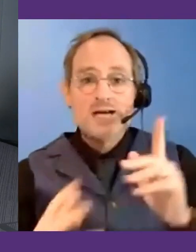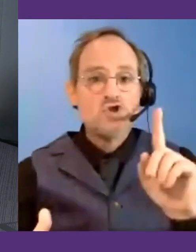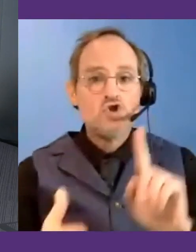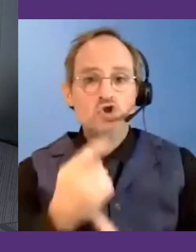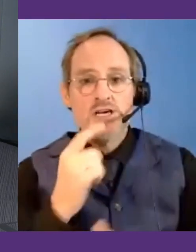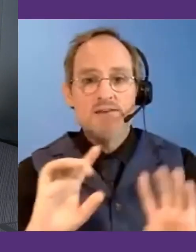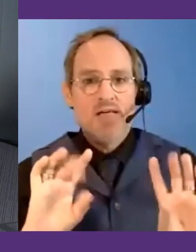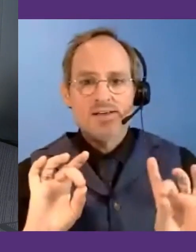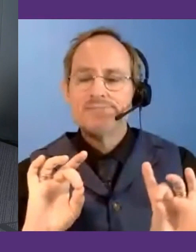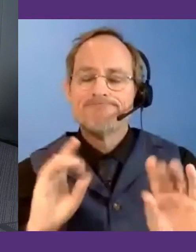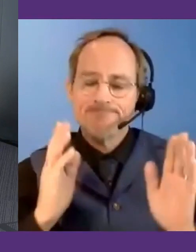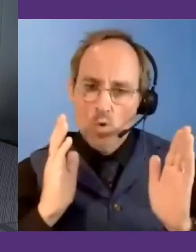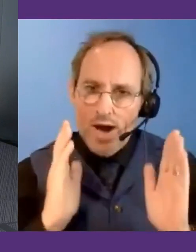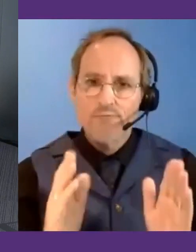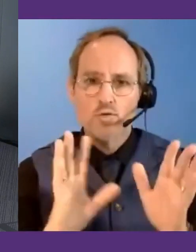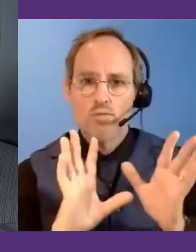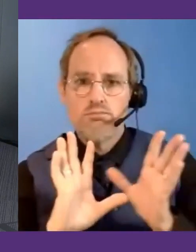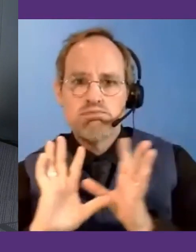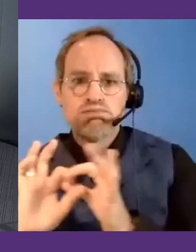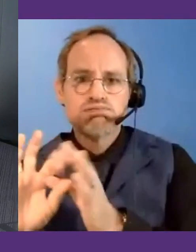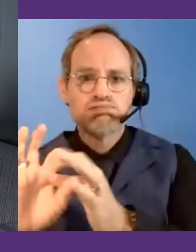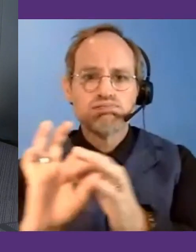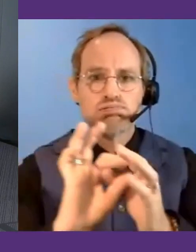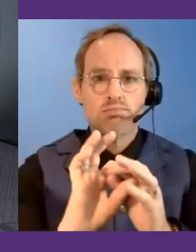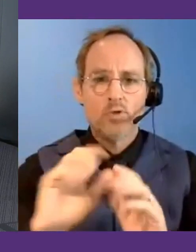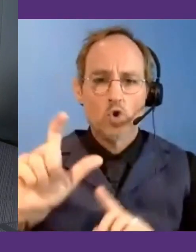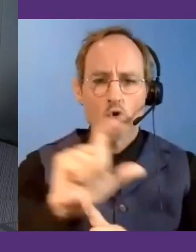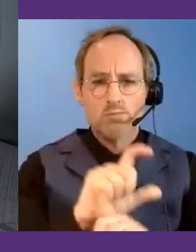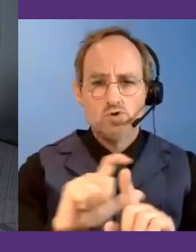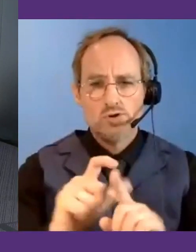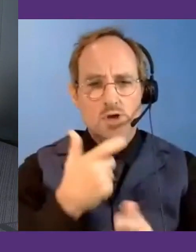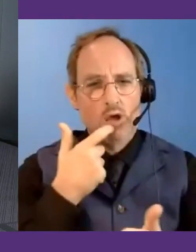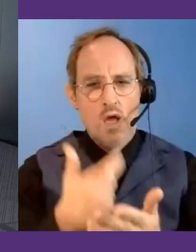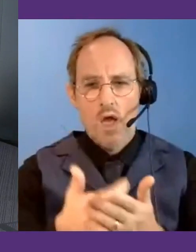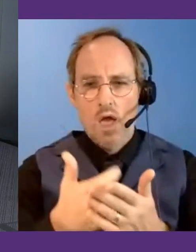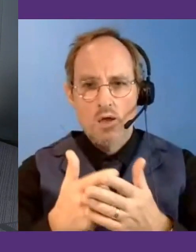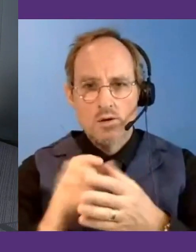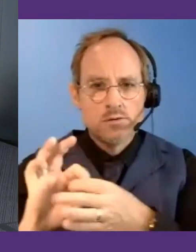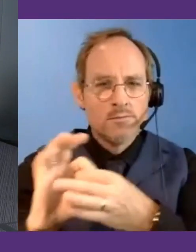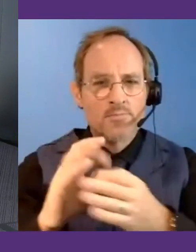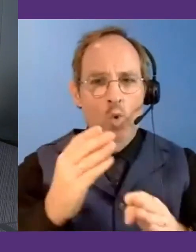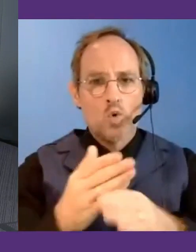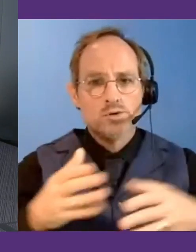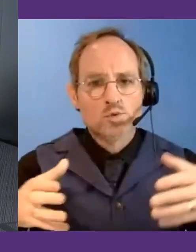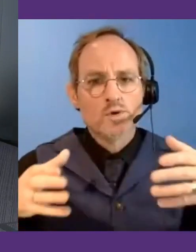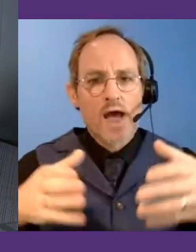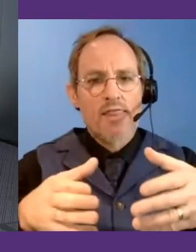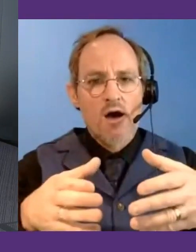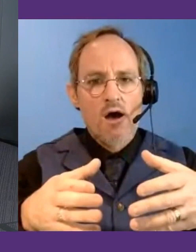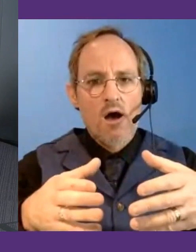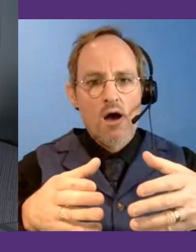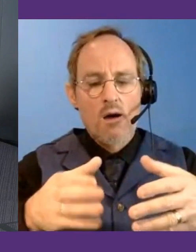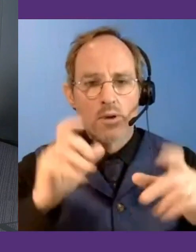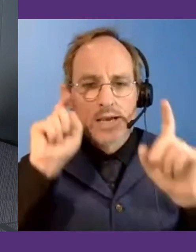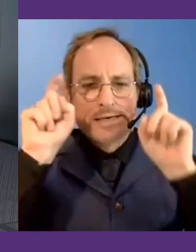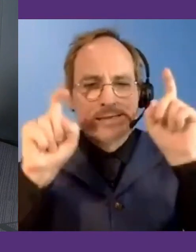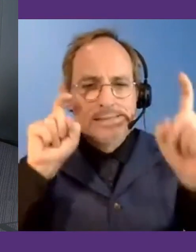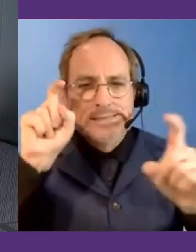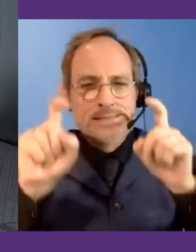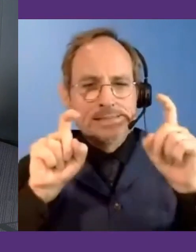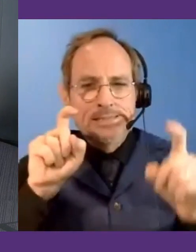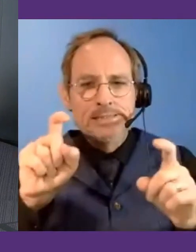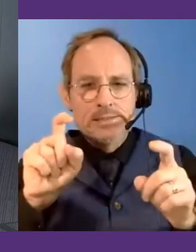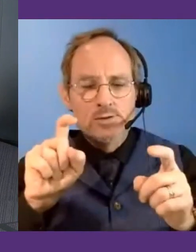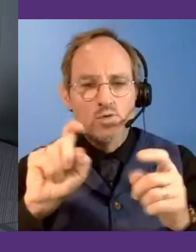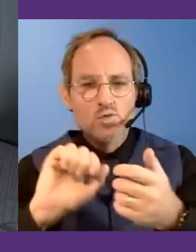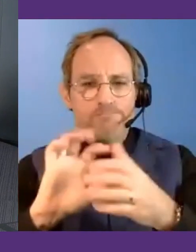comes together, you know, working side by side and in really innovative ways to make a big